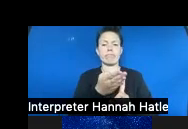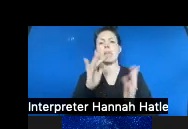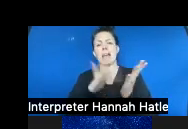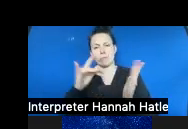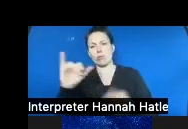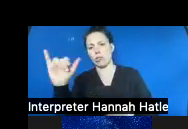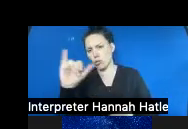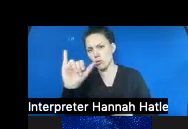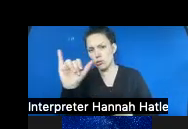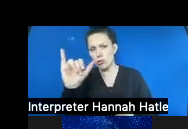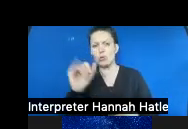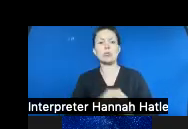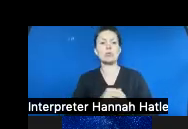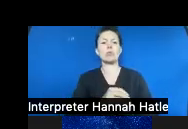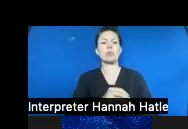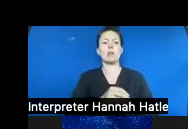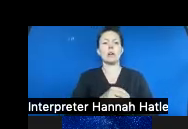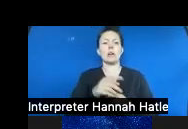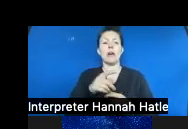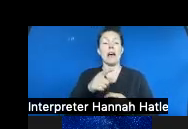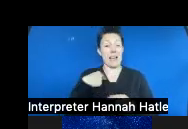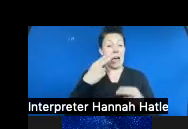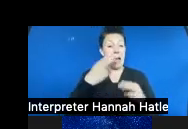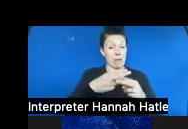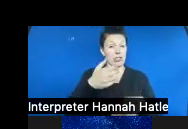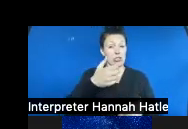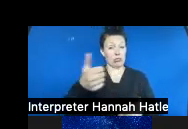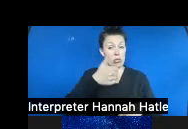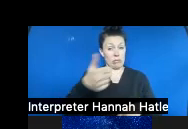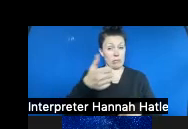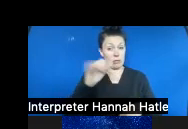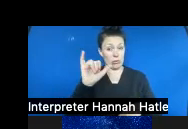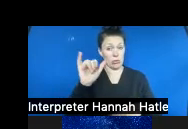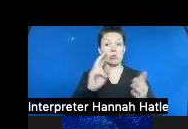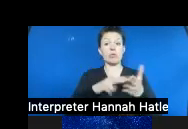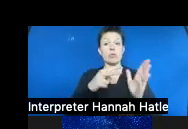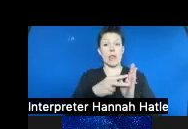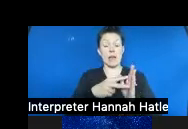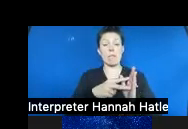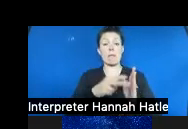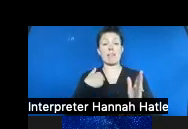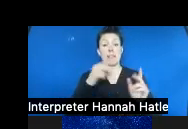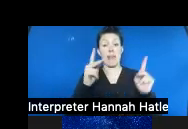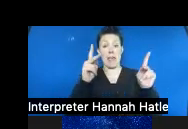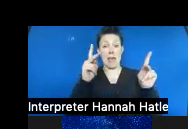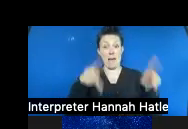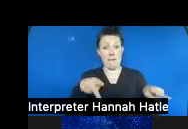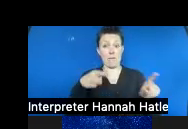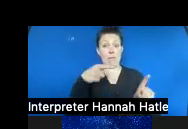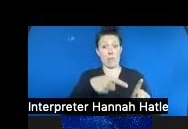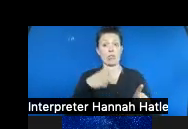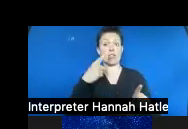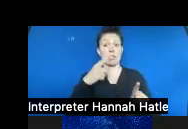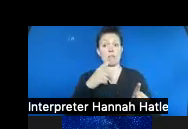harboring. Any transportation, I talked about those pipelines, obtaining a person for the purposes of commercial sex